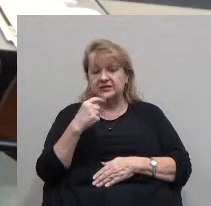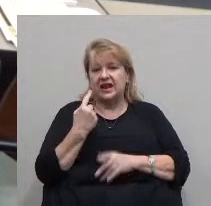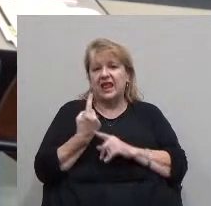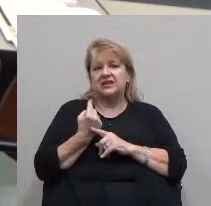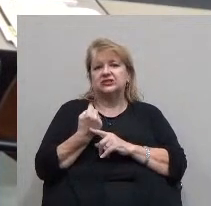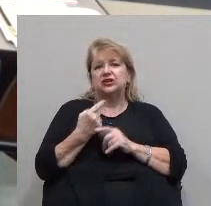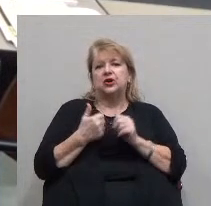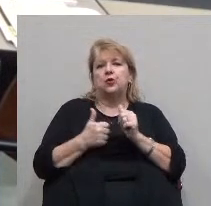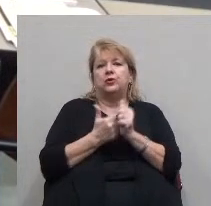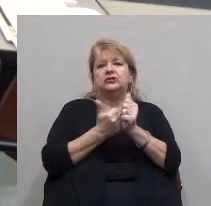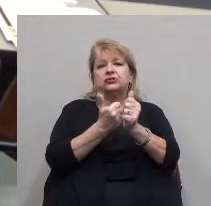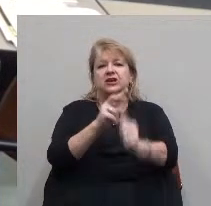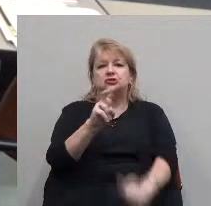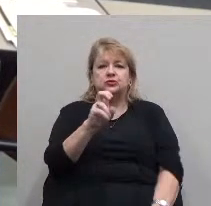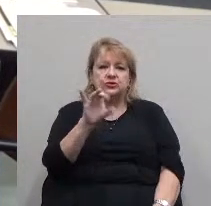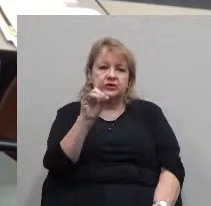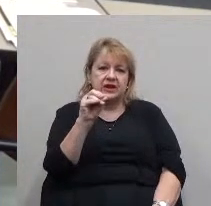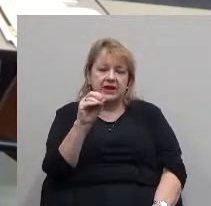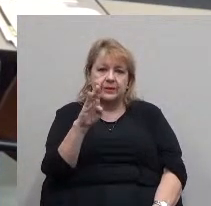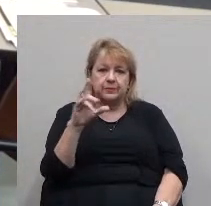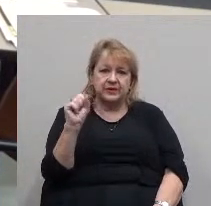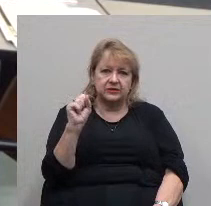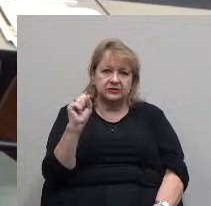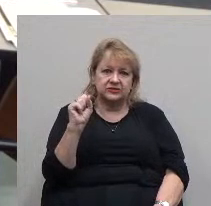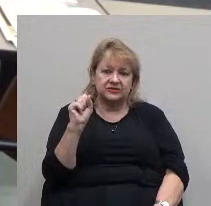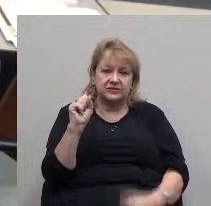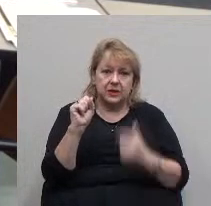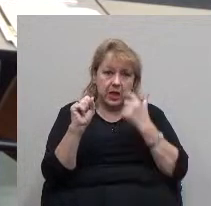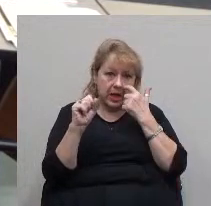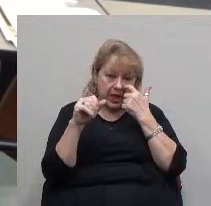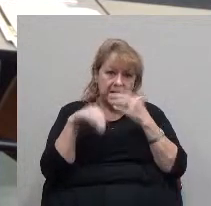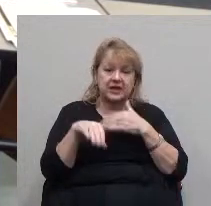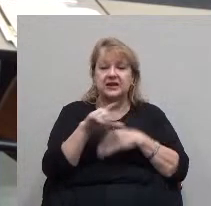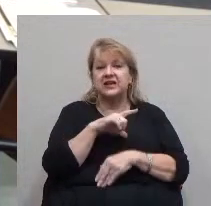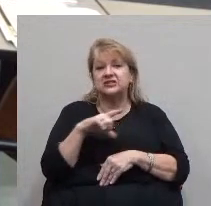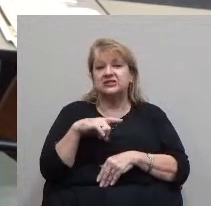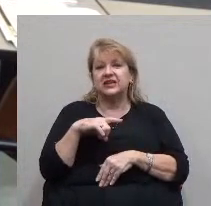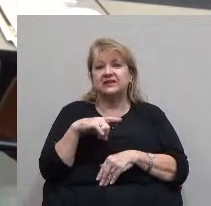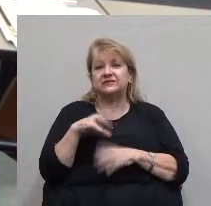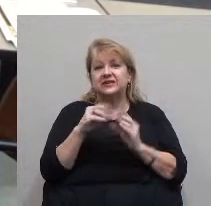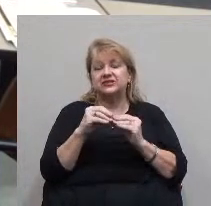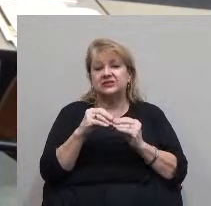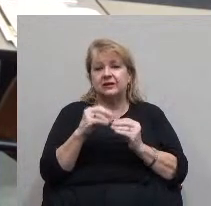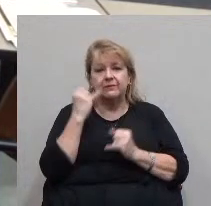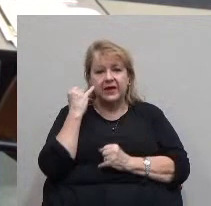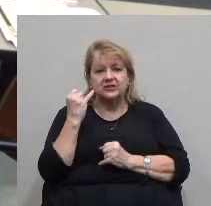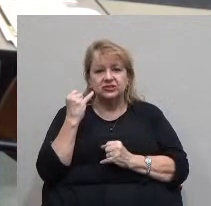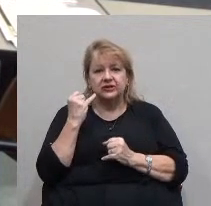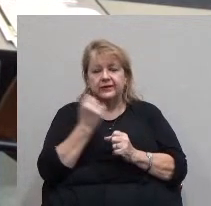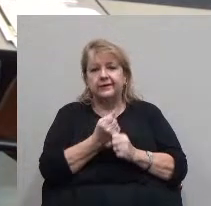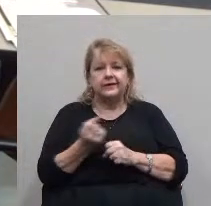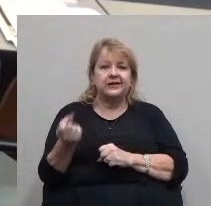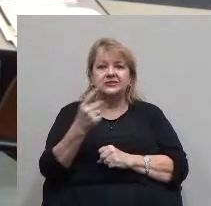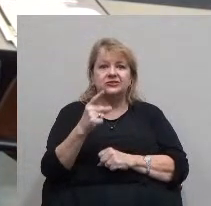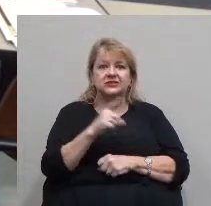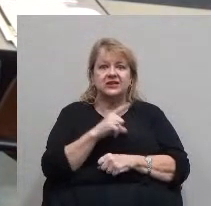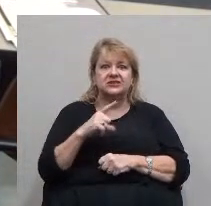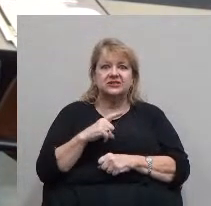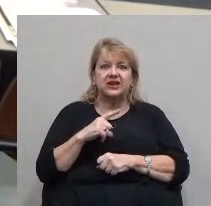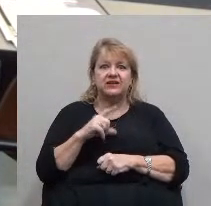we tracked 280 bills alone in a legislative session. So imagine next year's legislative briefing on this, it'll be